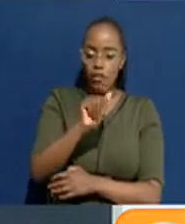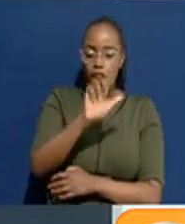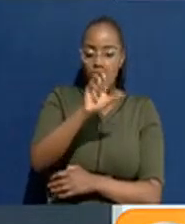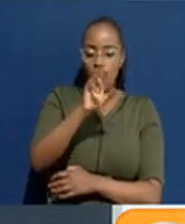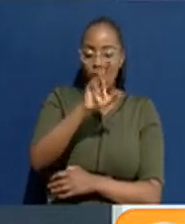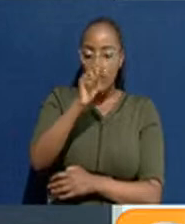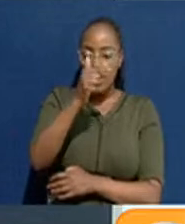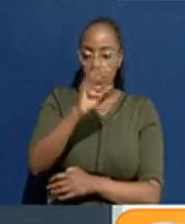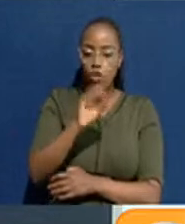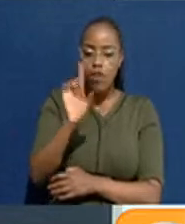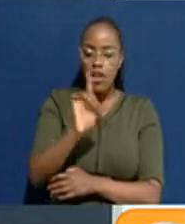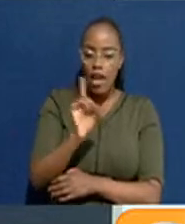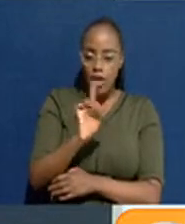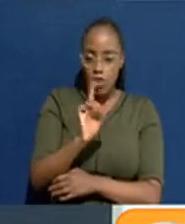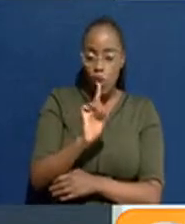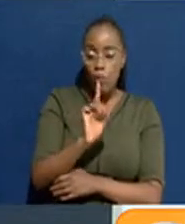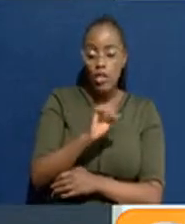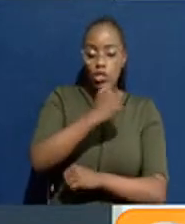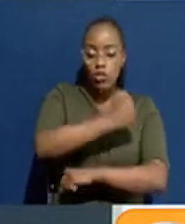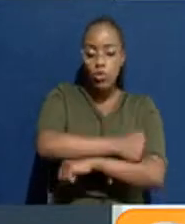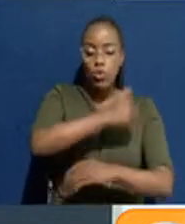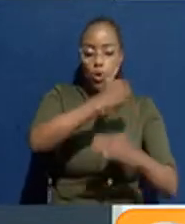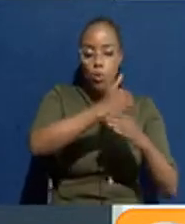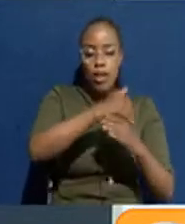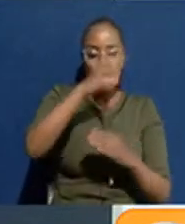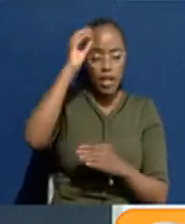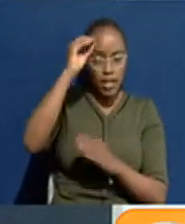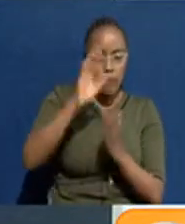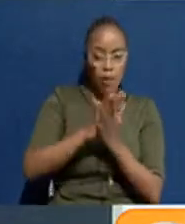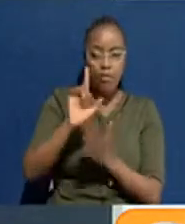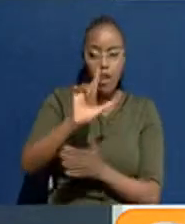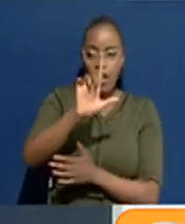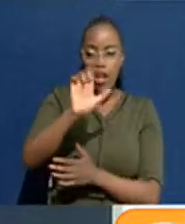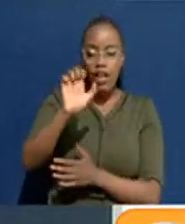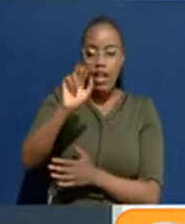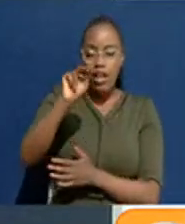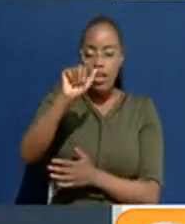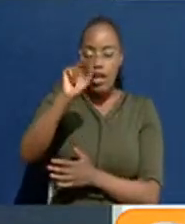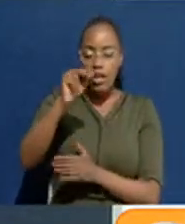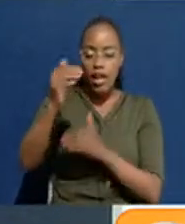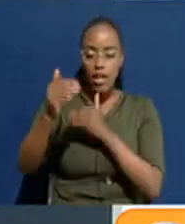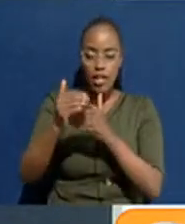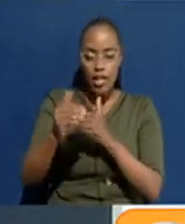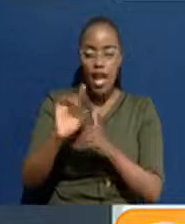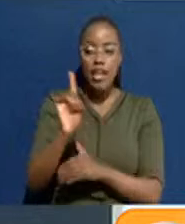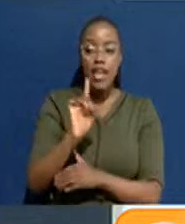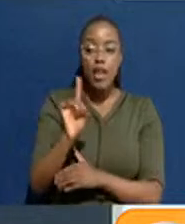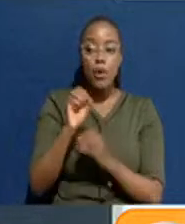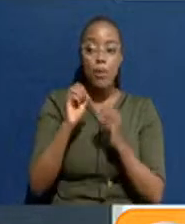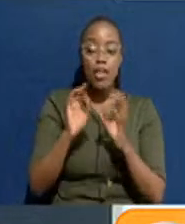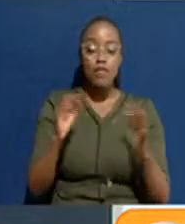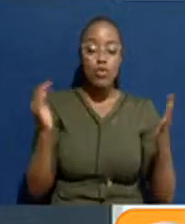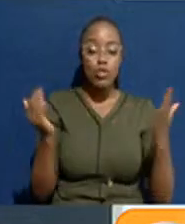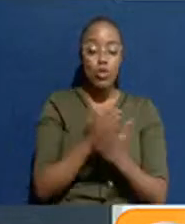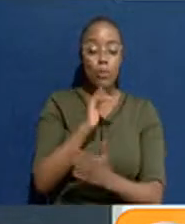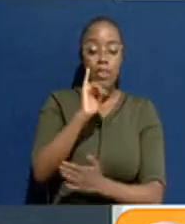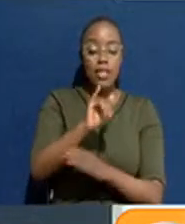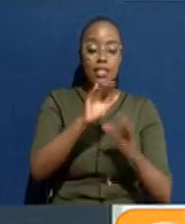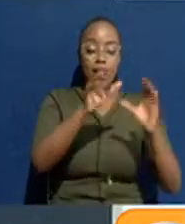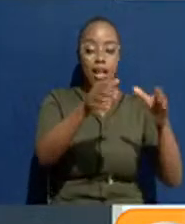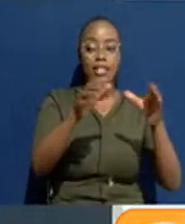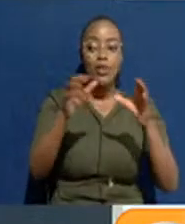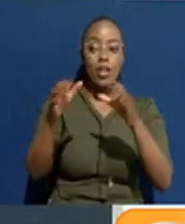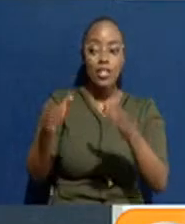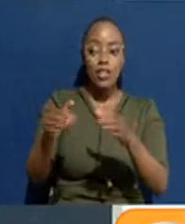Nairobi School borders Kiambu and is in Nairobi. Lena School is near Nairobi. So if we remove this